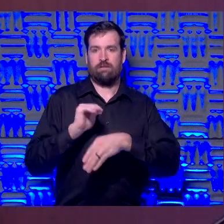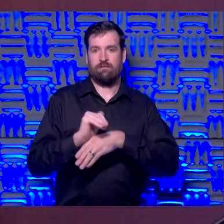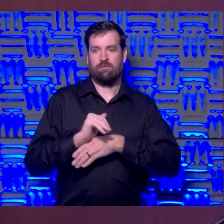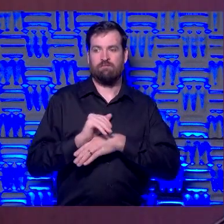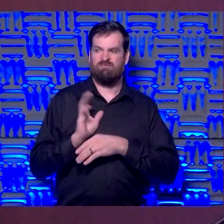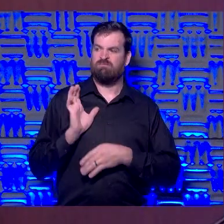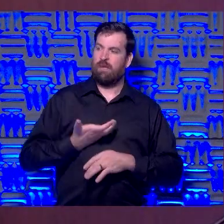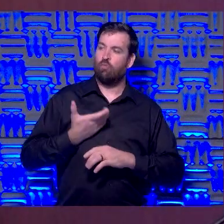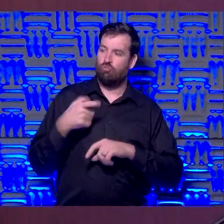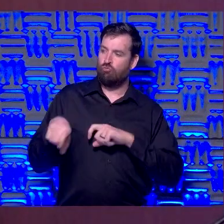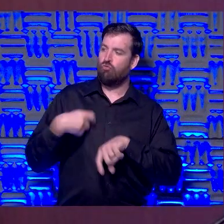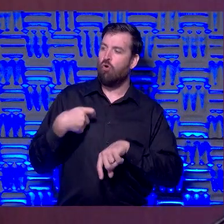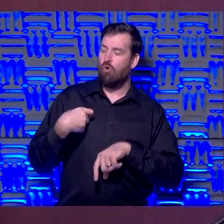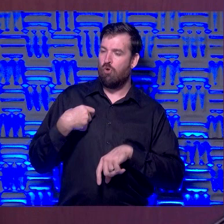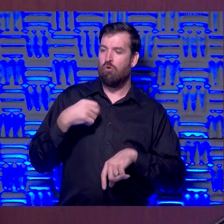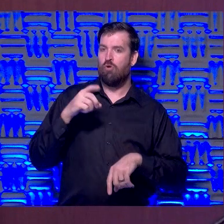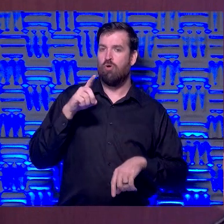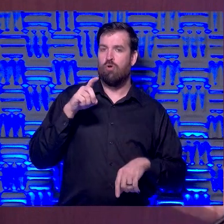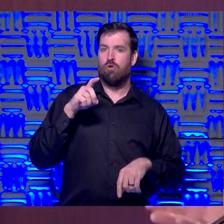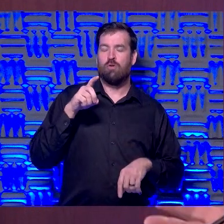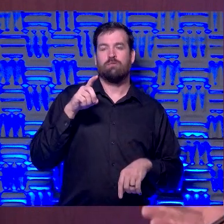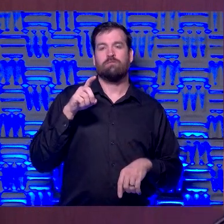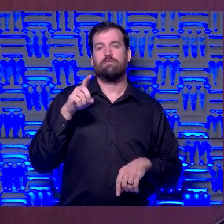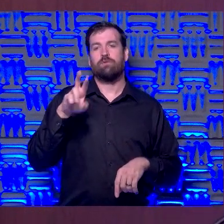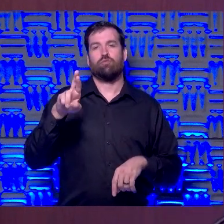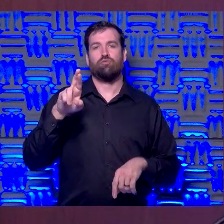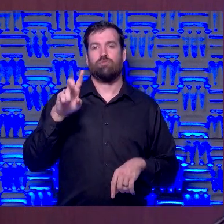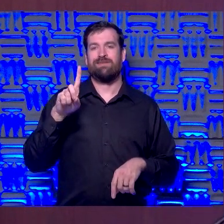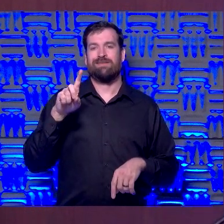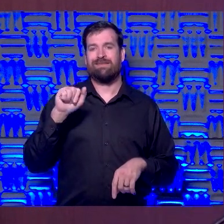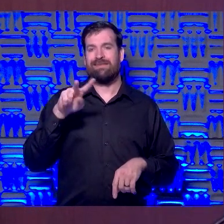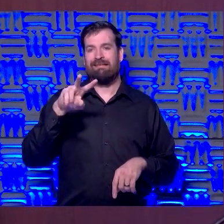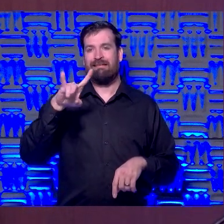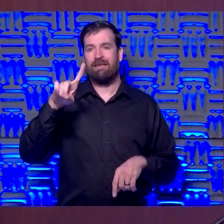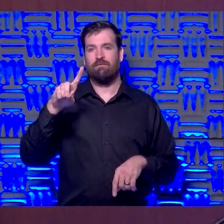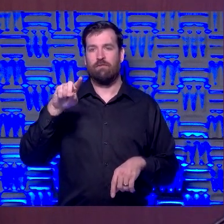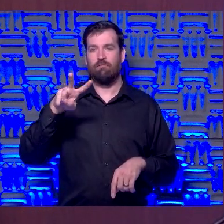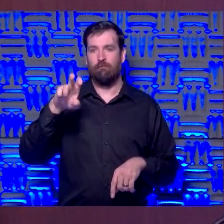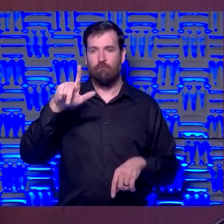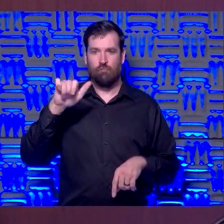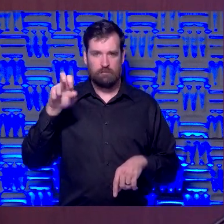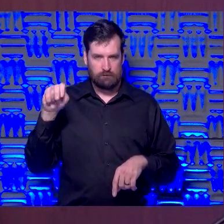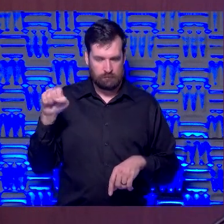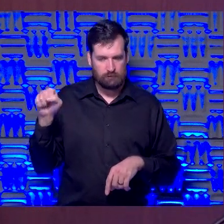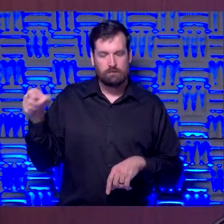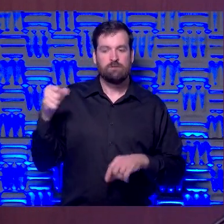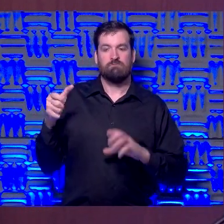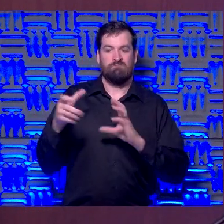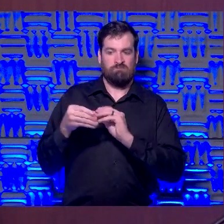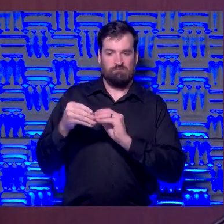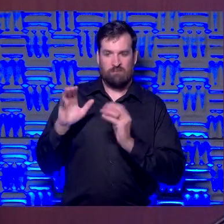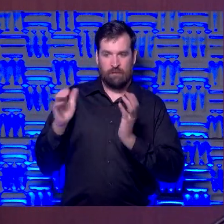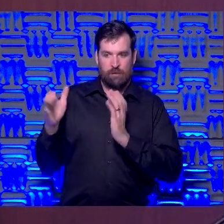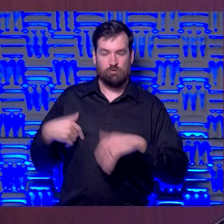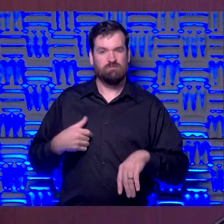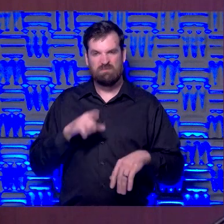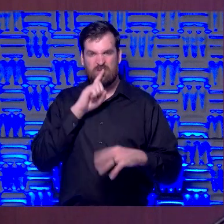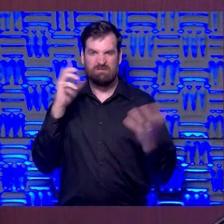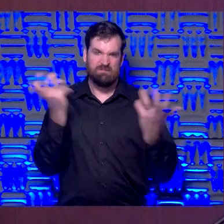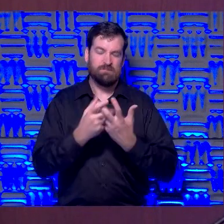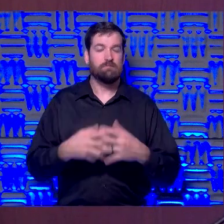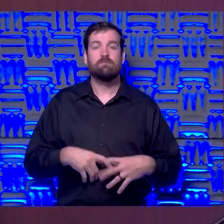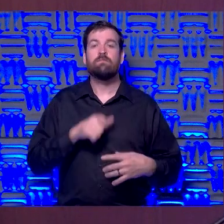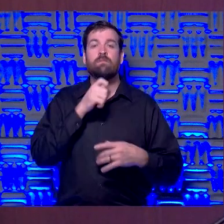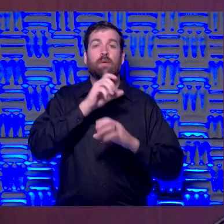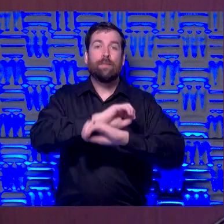after our call. Professor David Volkins on our team, on the advisory Good. team, He's and great. he had heard the analogy, which I thought was really fitting. He said, "Not